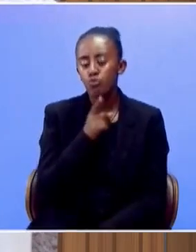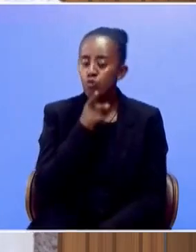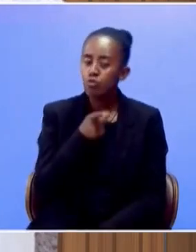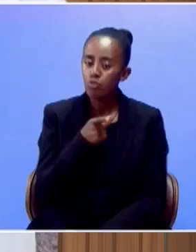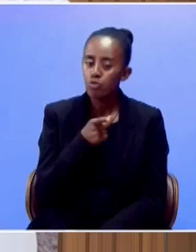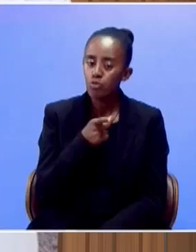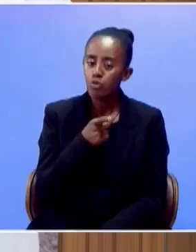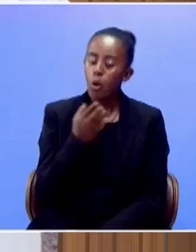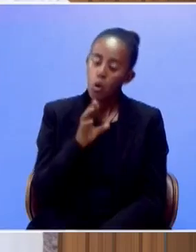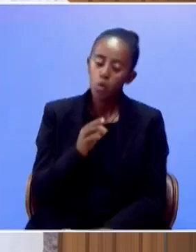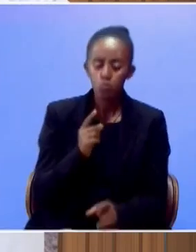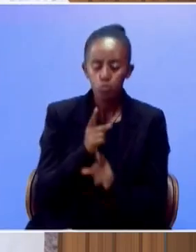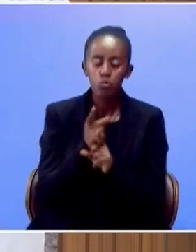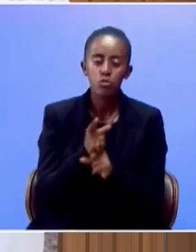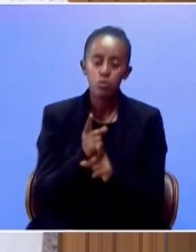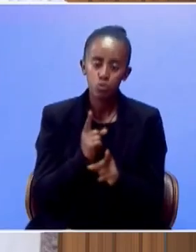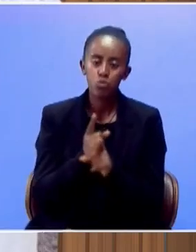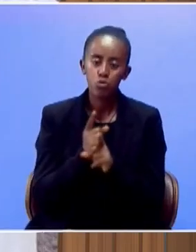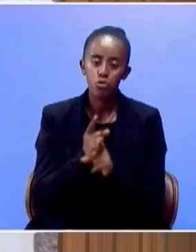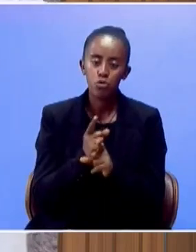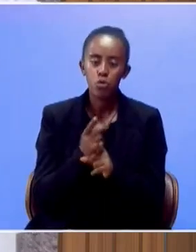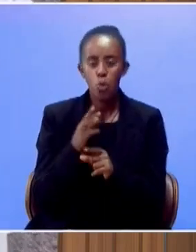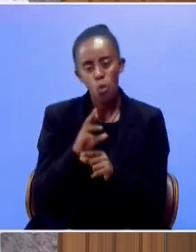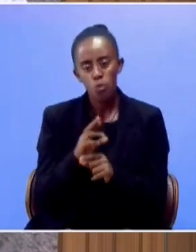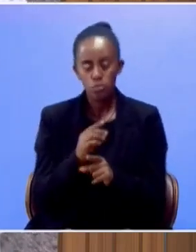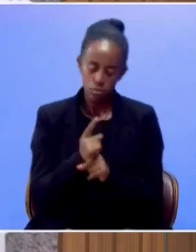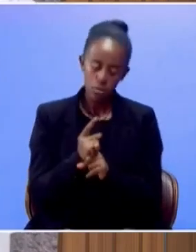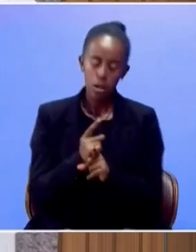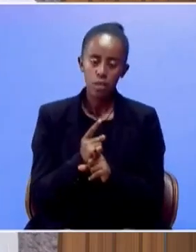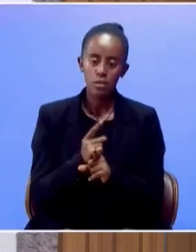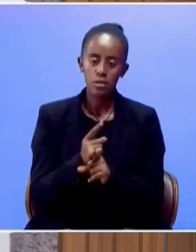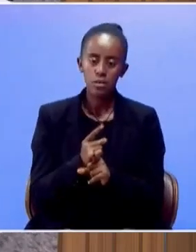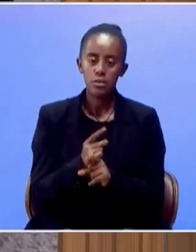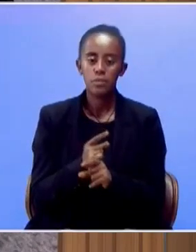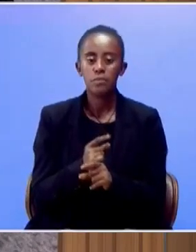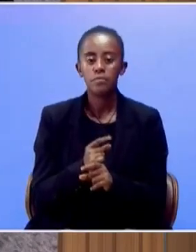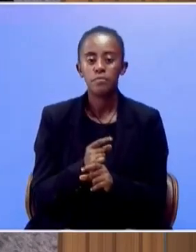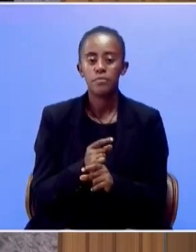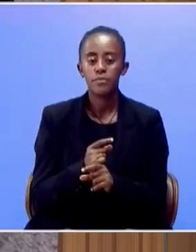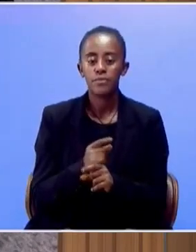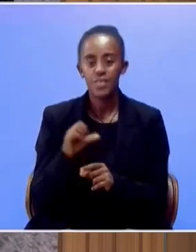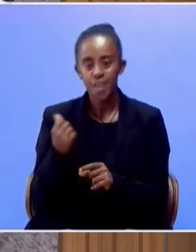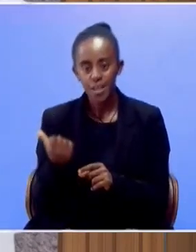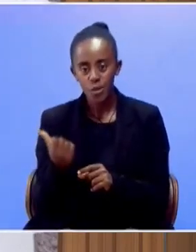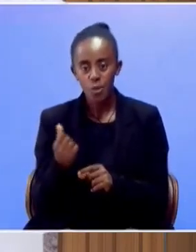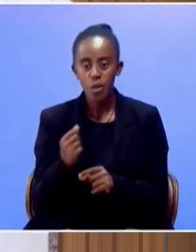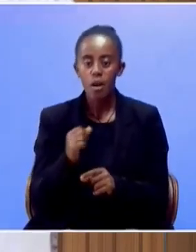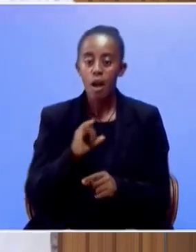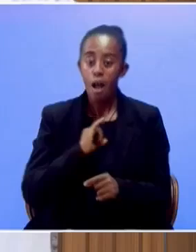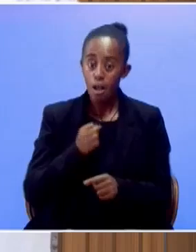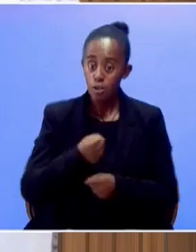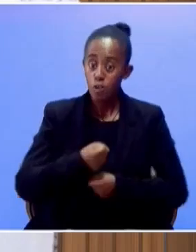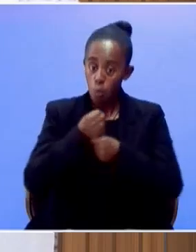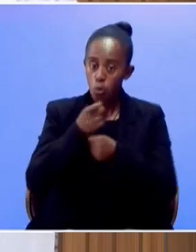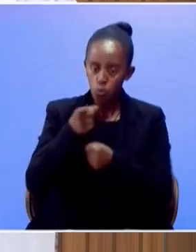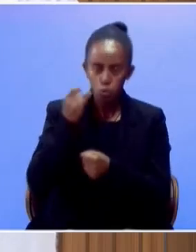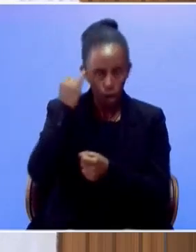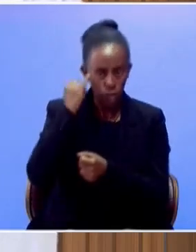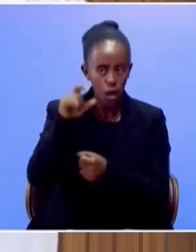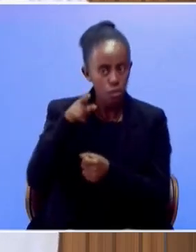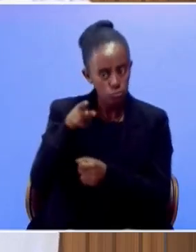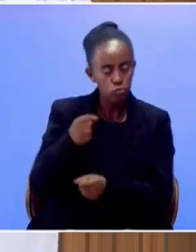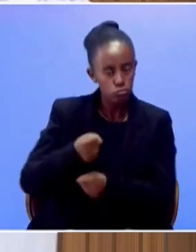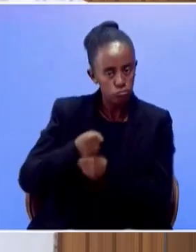Or sure. Or certain. Yes? And the other one, I support your idea.